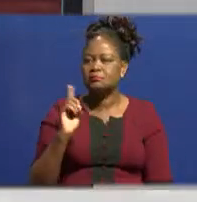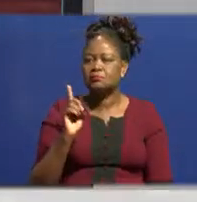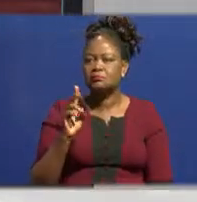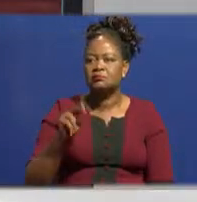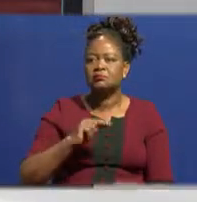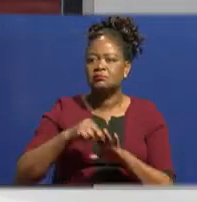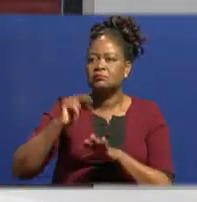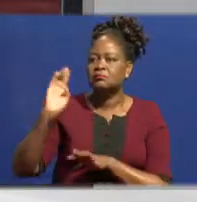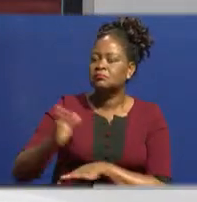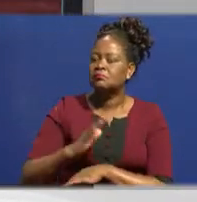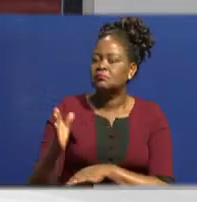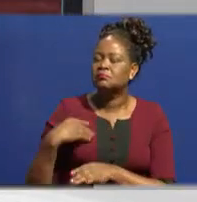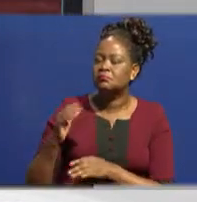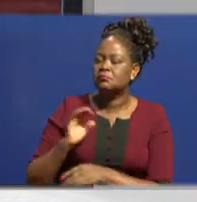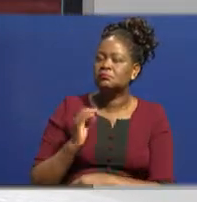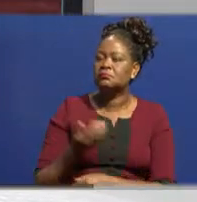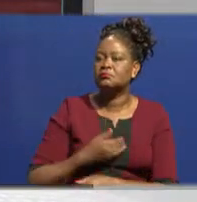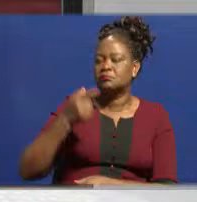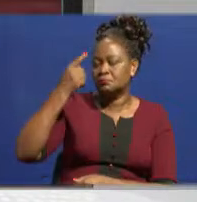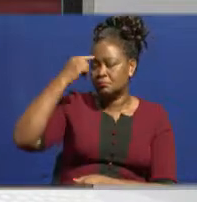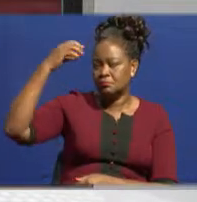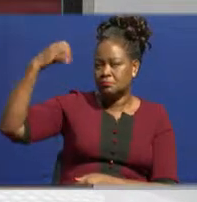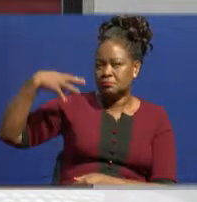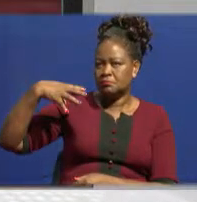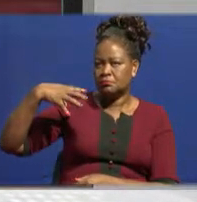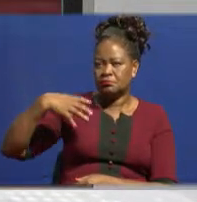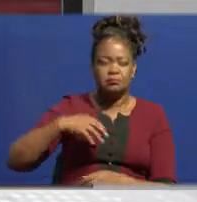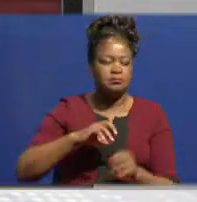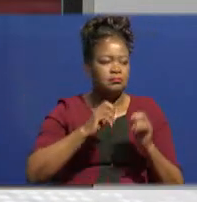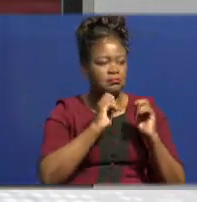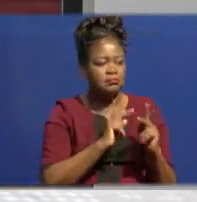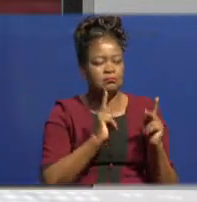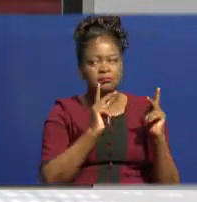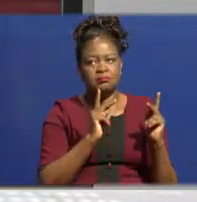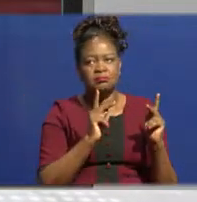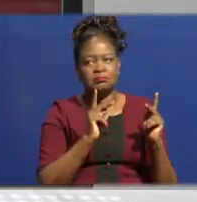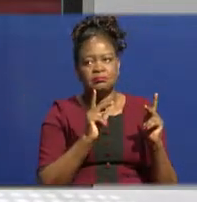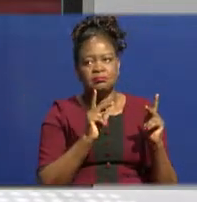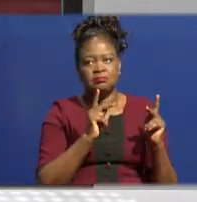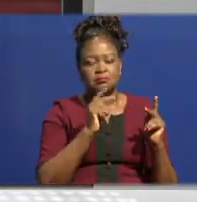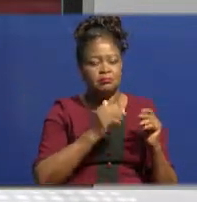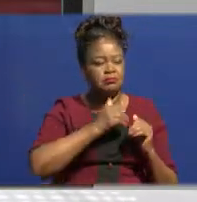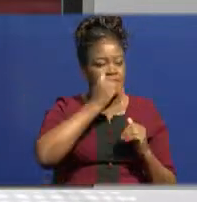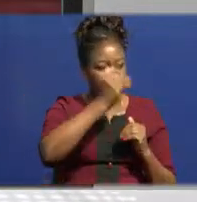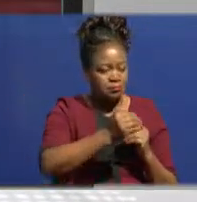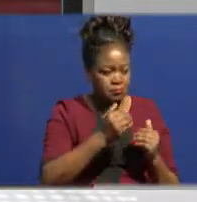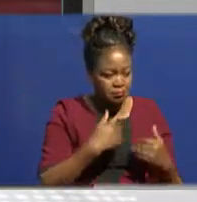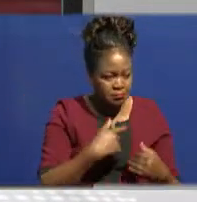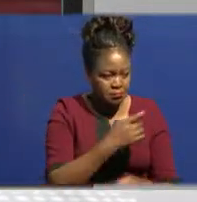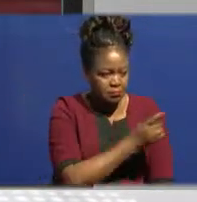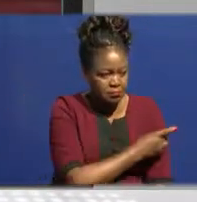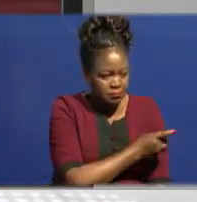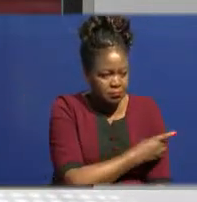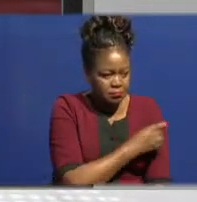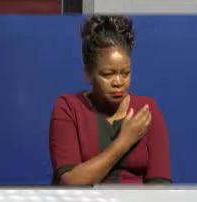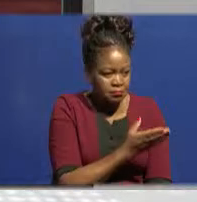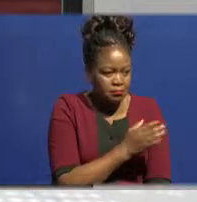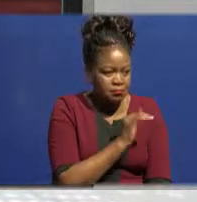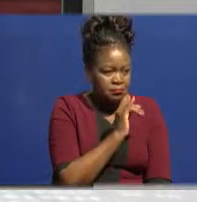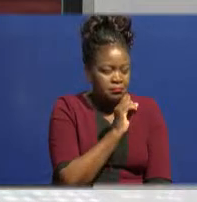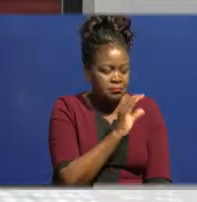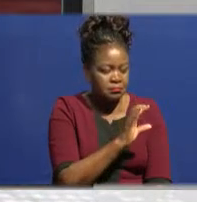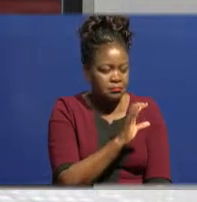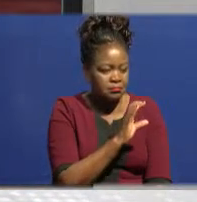National Assembly, I'm in the Committee for Energy. Energy. Yes. All right. Just next to you, we have Dr. Isaac